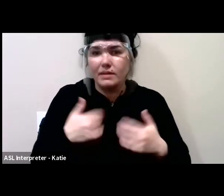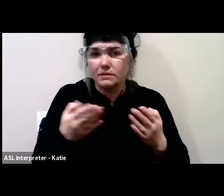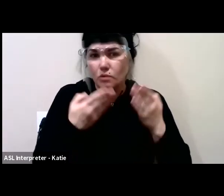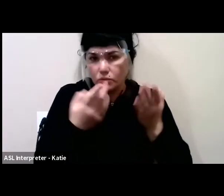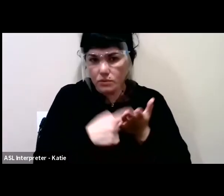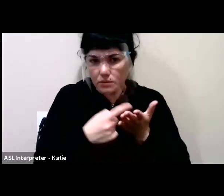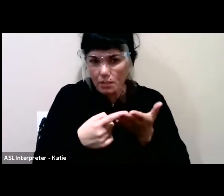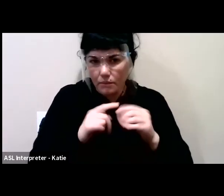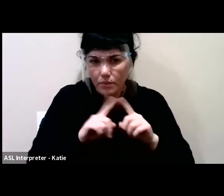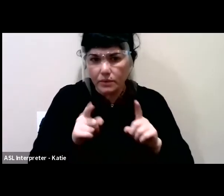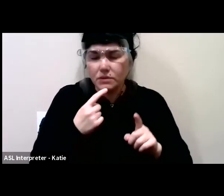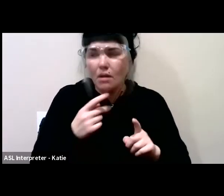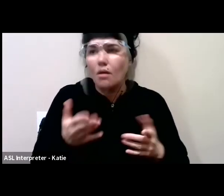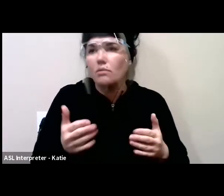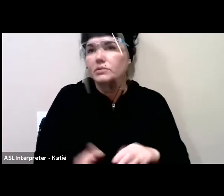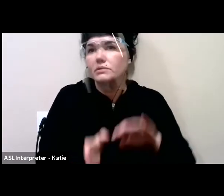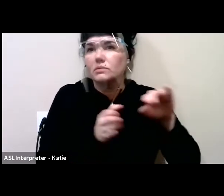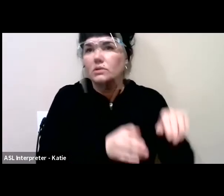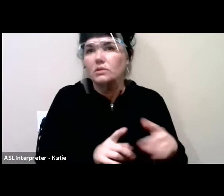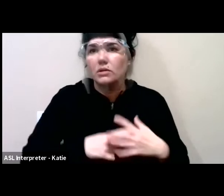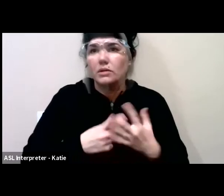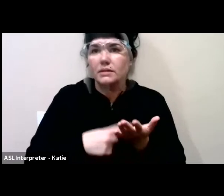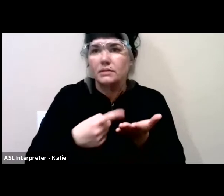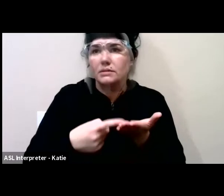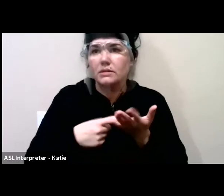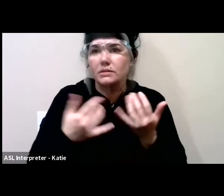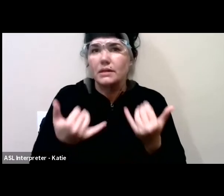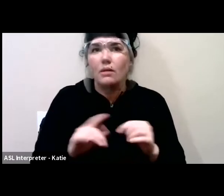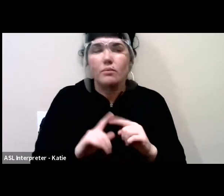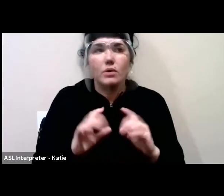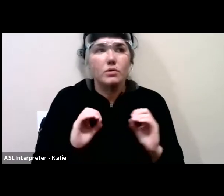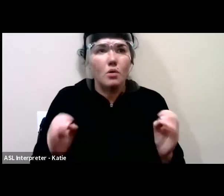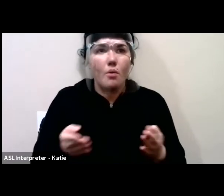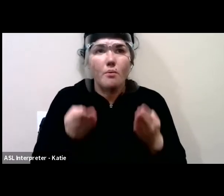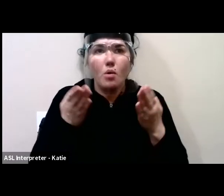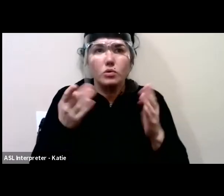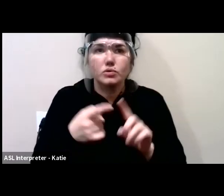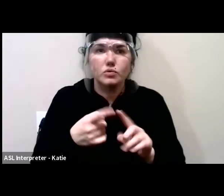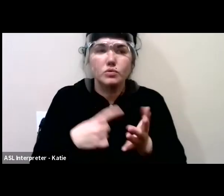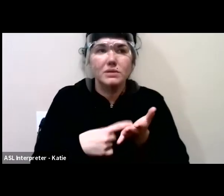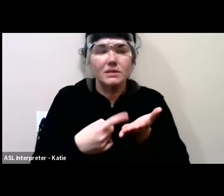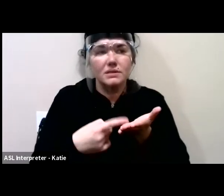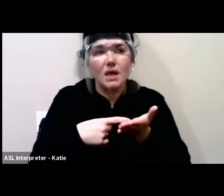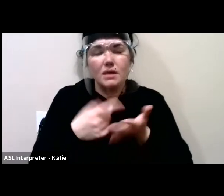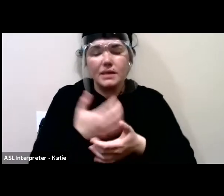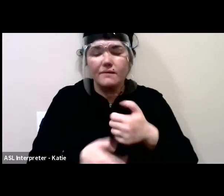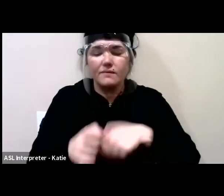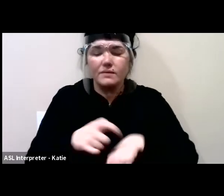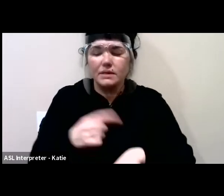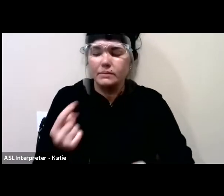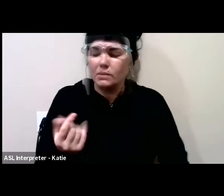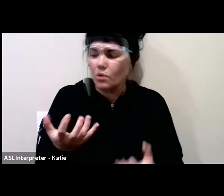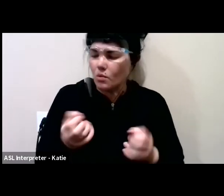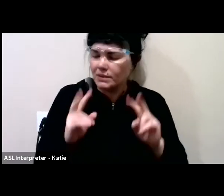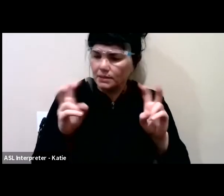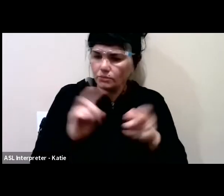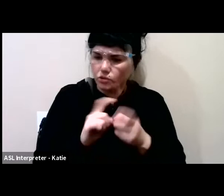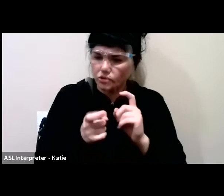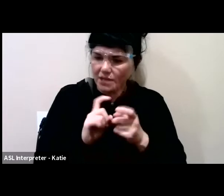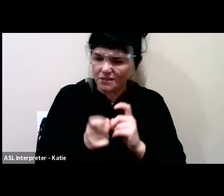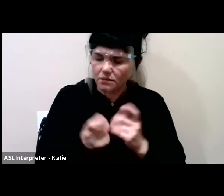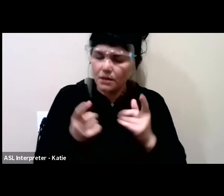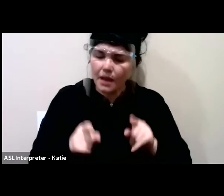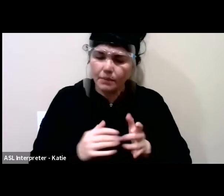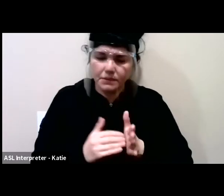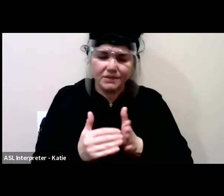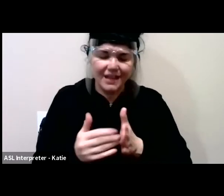you said oh just moving on to discussion now well where's the motion to discuss and it seems like every time that somebody's going to change the subject which is common that they would